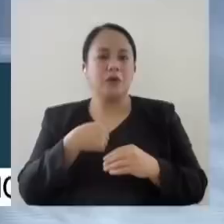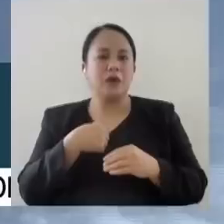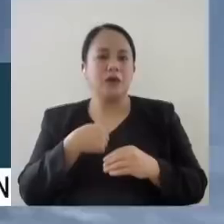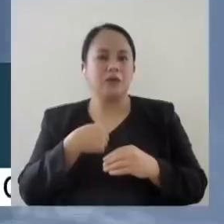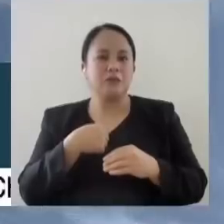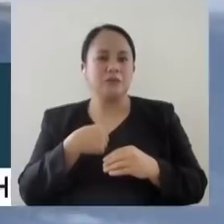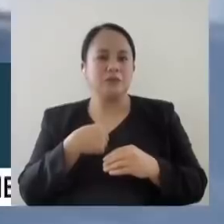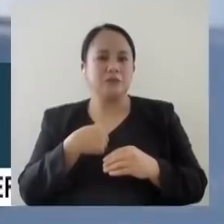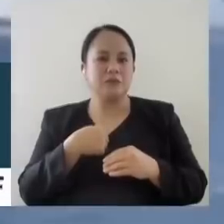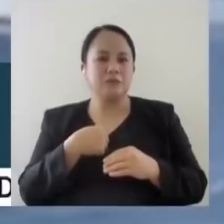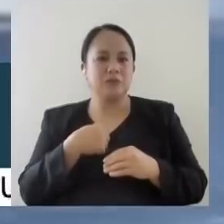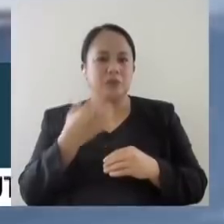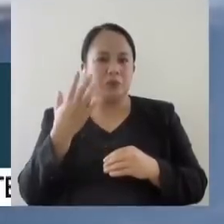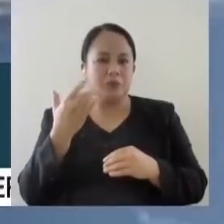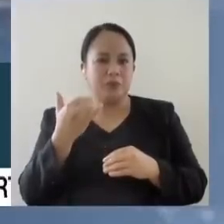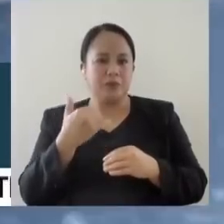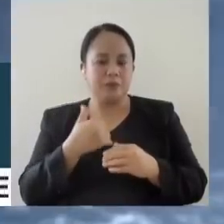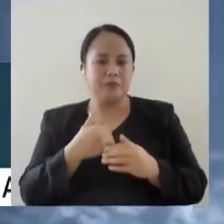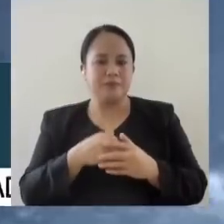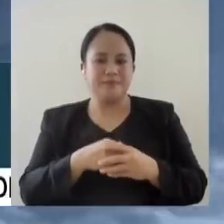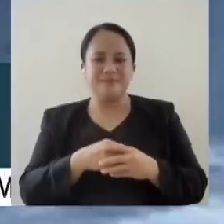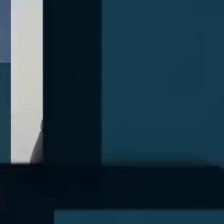because of the water cannon incident.